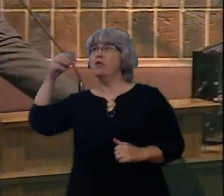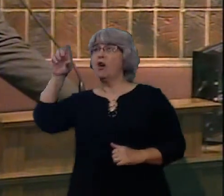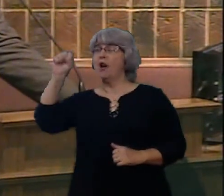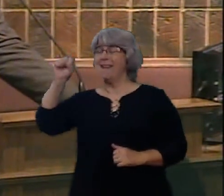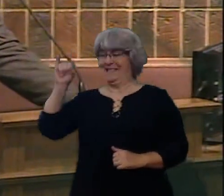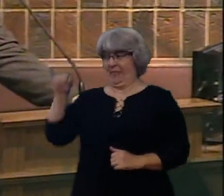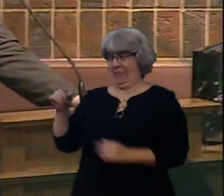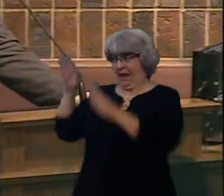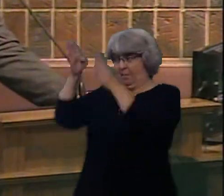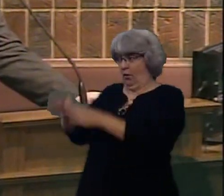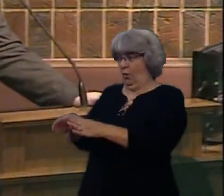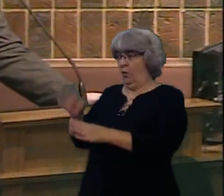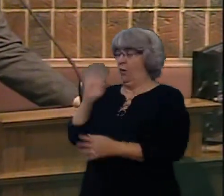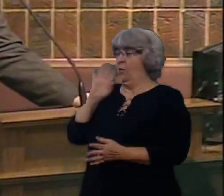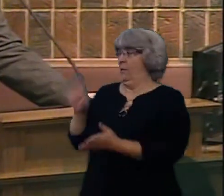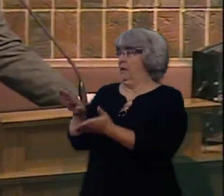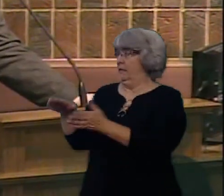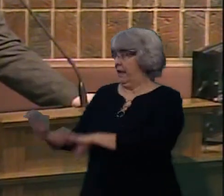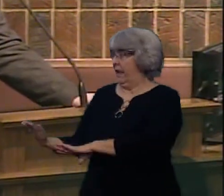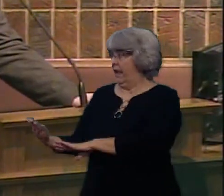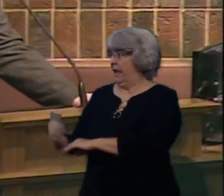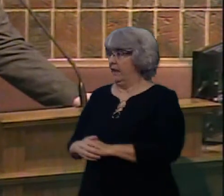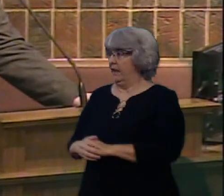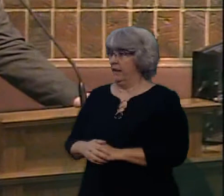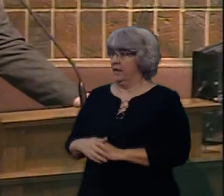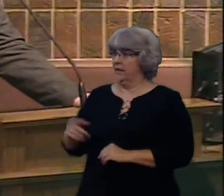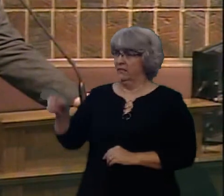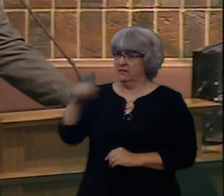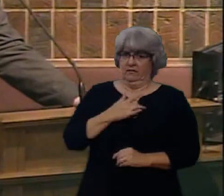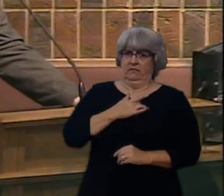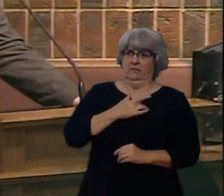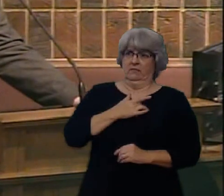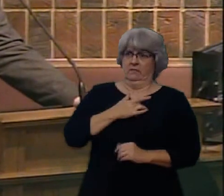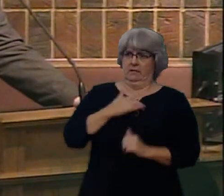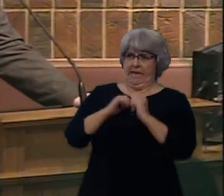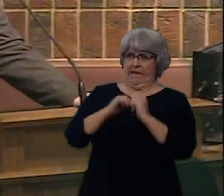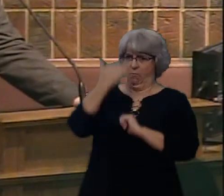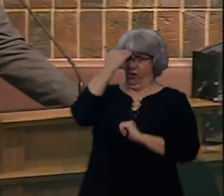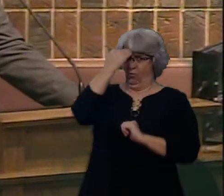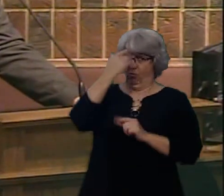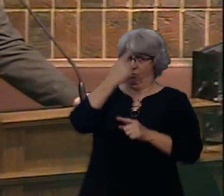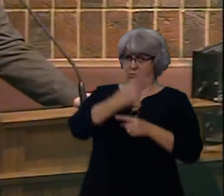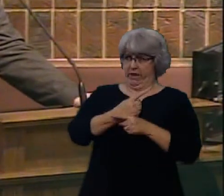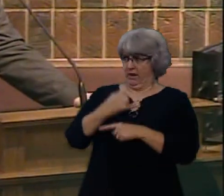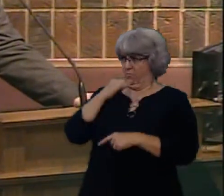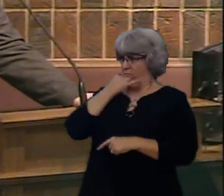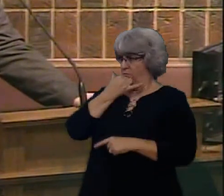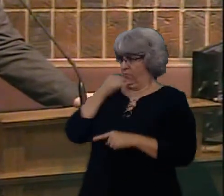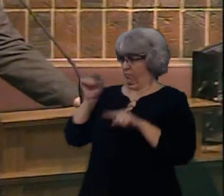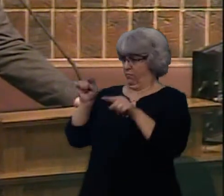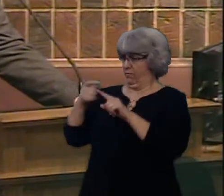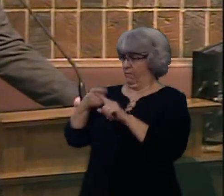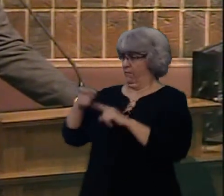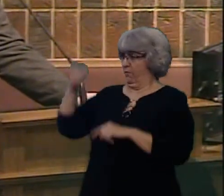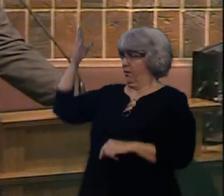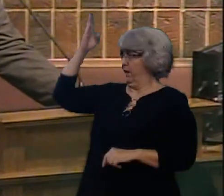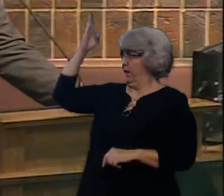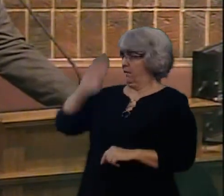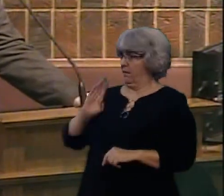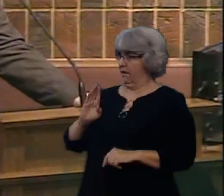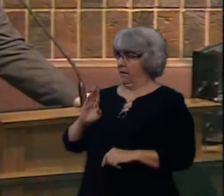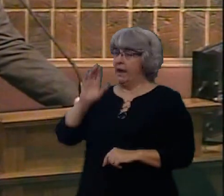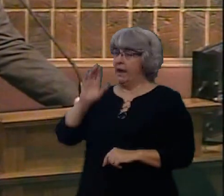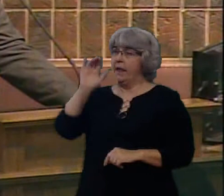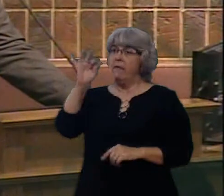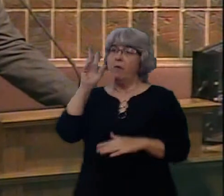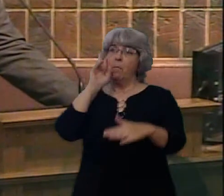you say, 'How may we know that the word of the Lord has not spoken?' When a prophet speaks in the name of the Lord, if